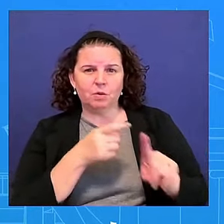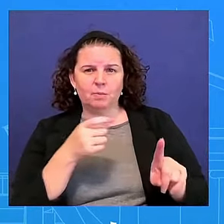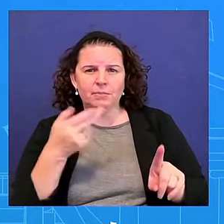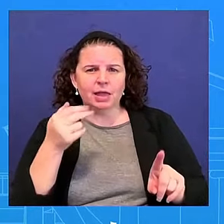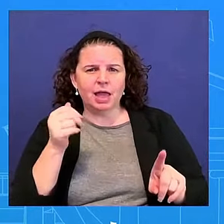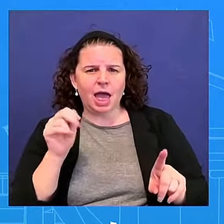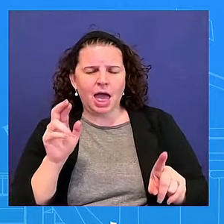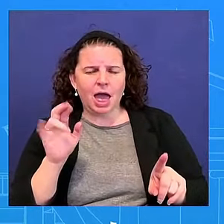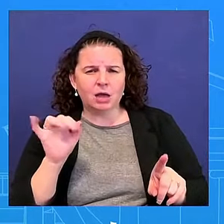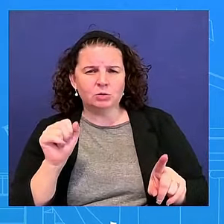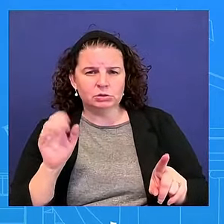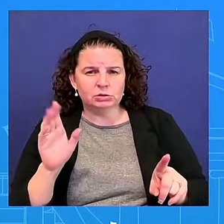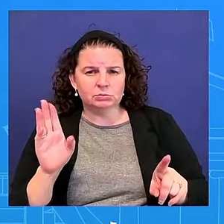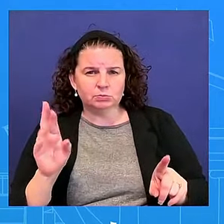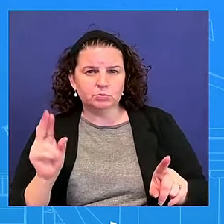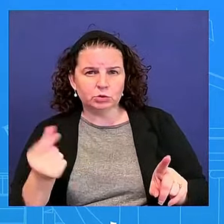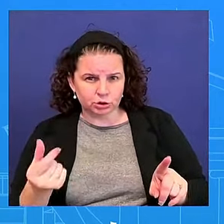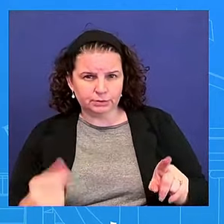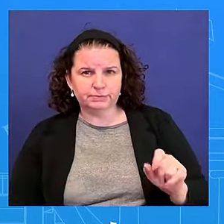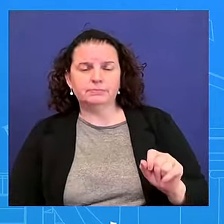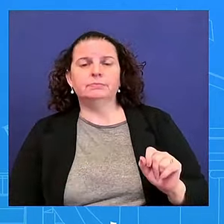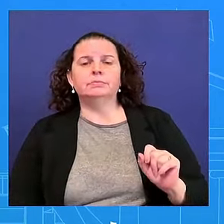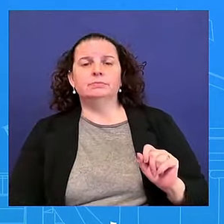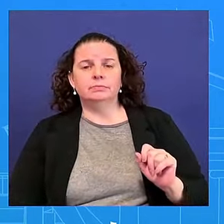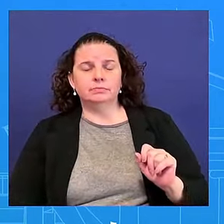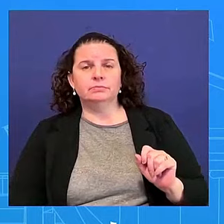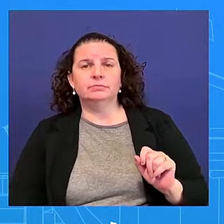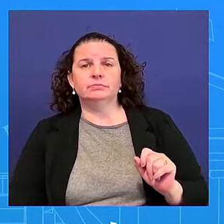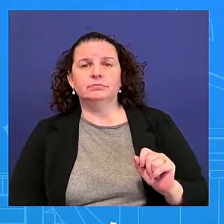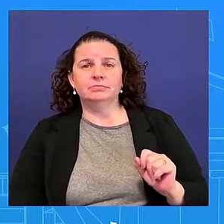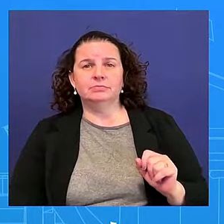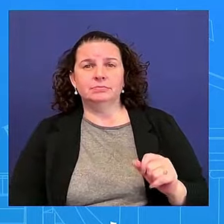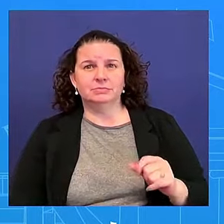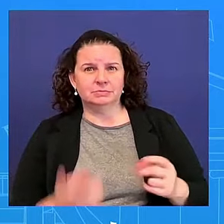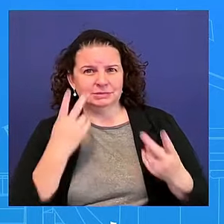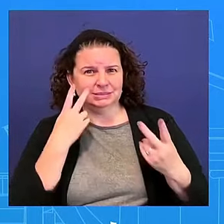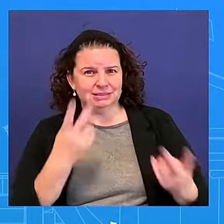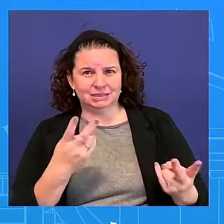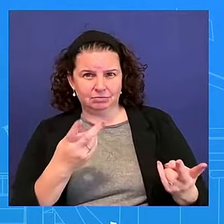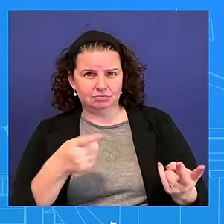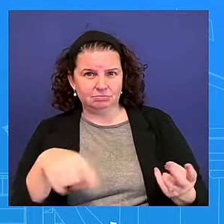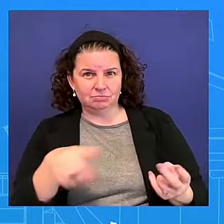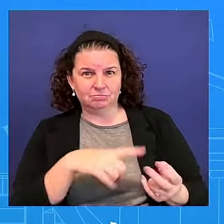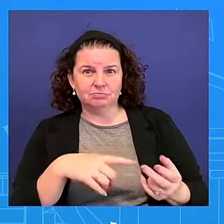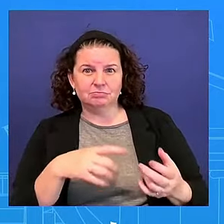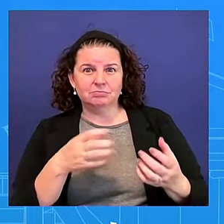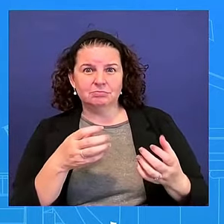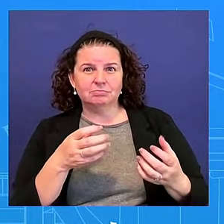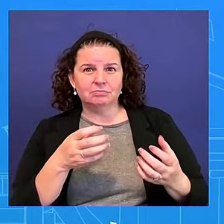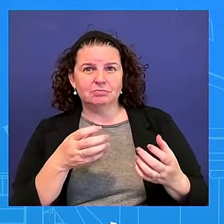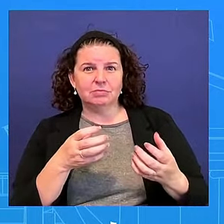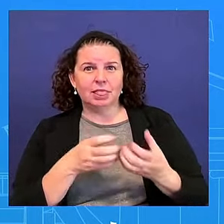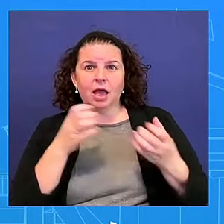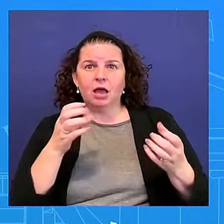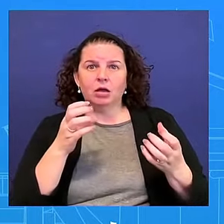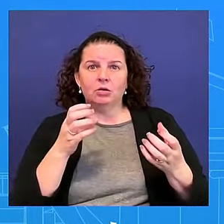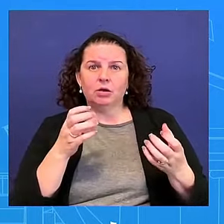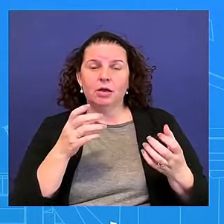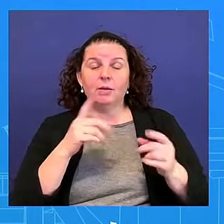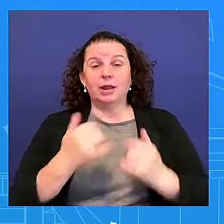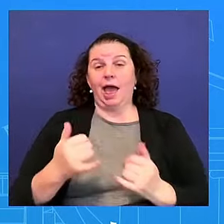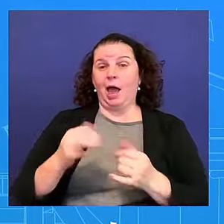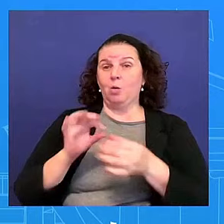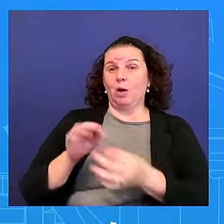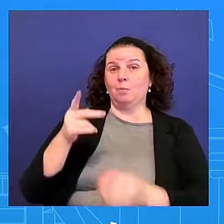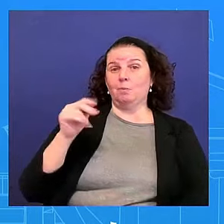mean, that there's nothing that takes away, all respect to the polling out there, but nothing takes away, I don't think, from engaging